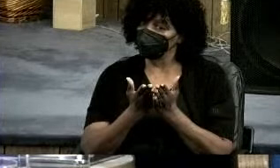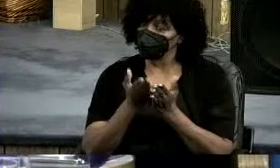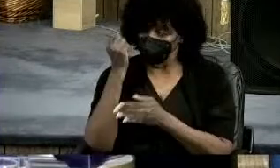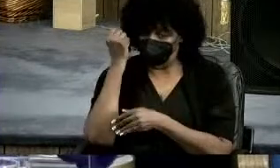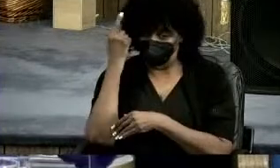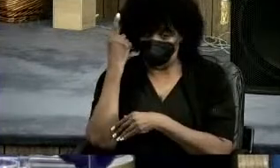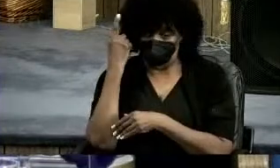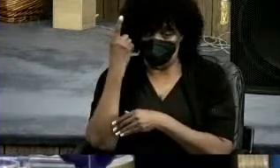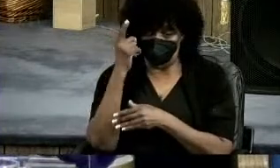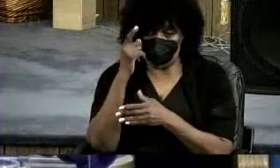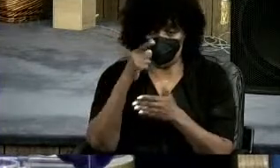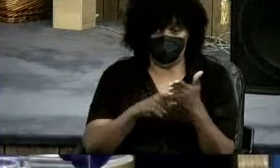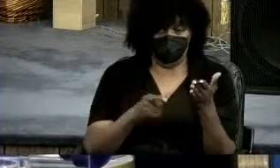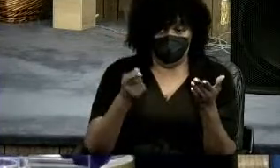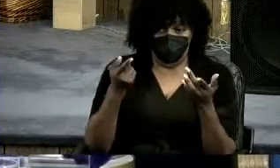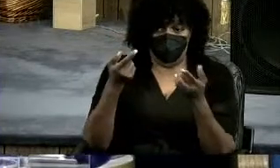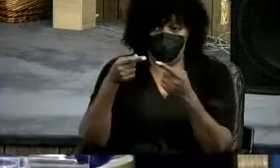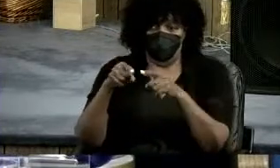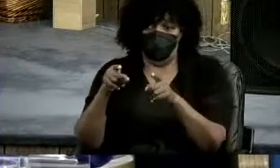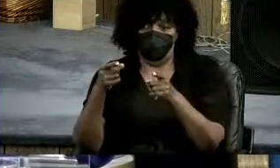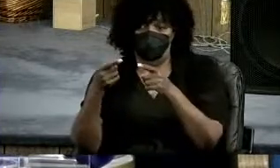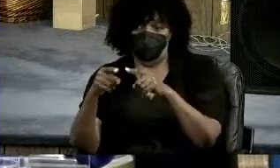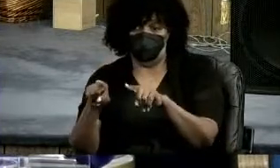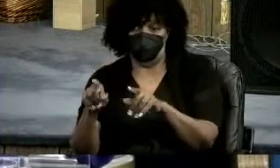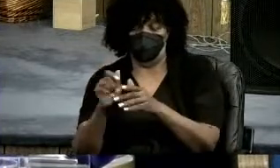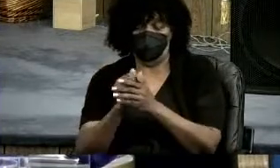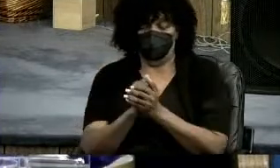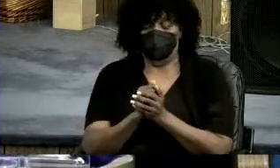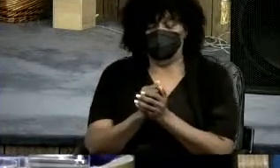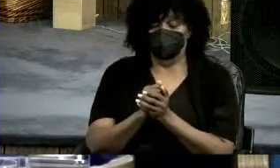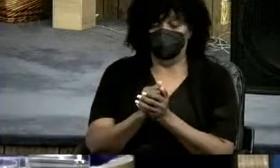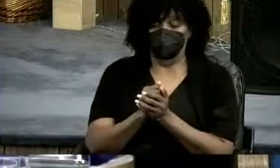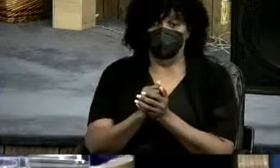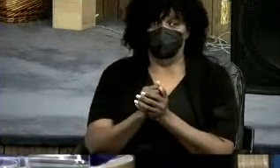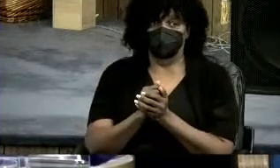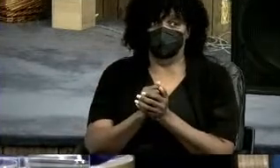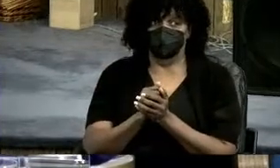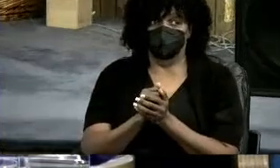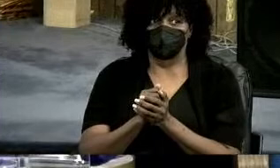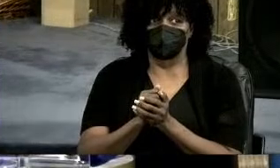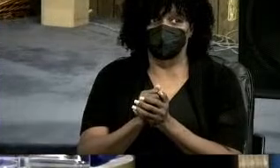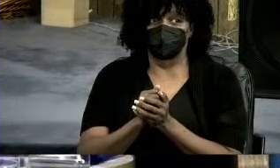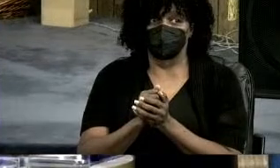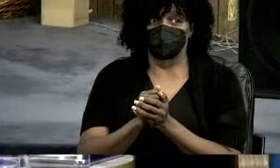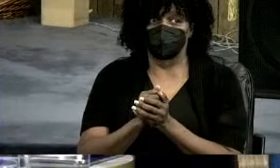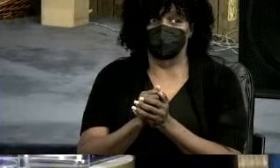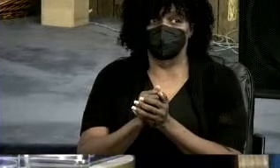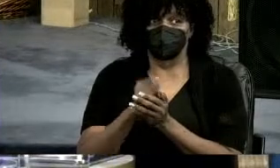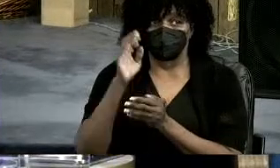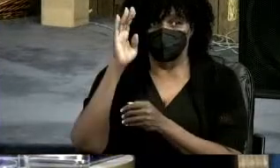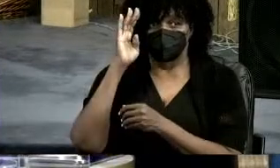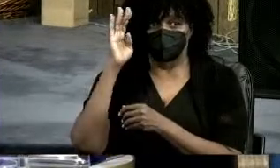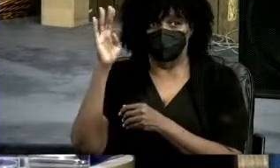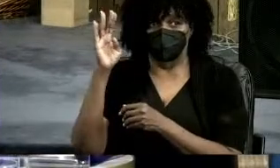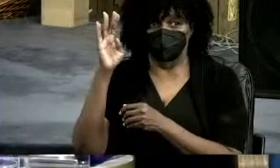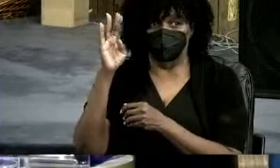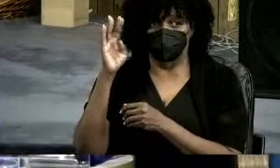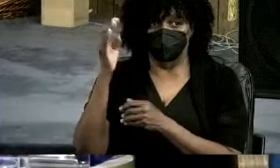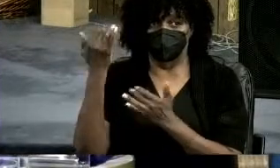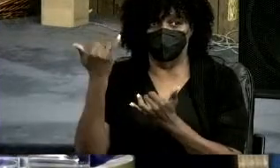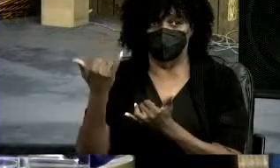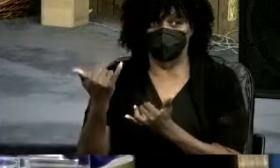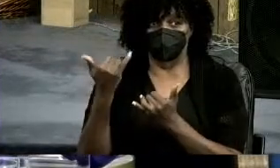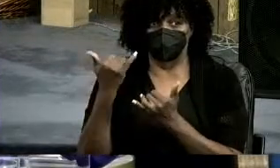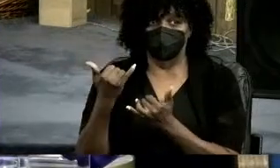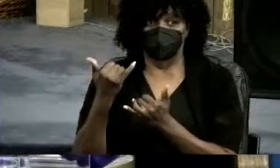see what happens. So I'm done with that today. We got to say a couple of goodbyes.